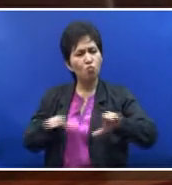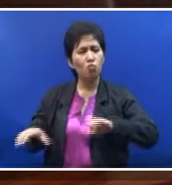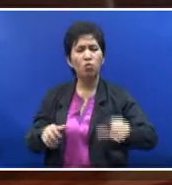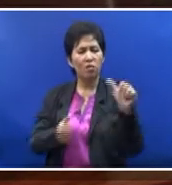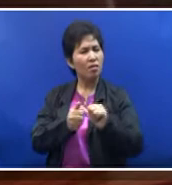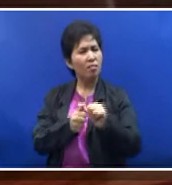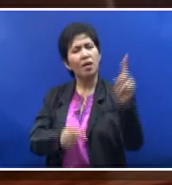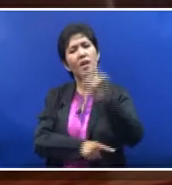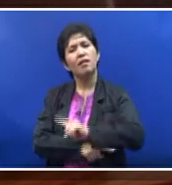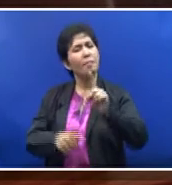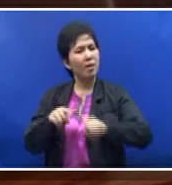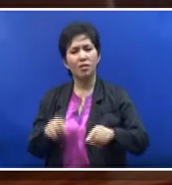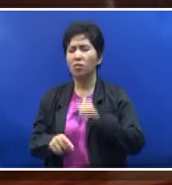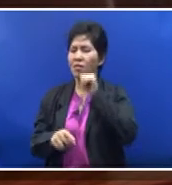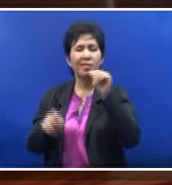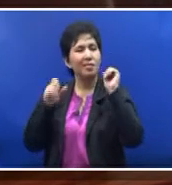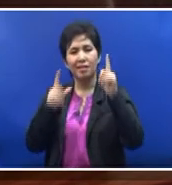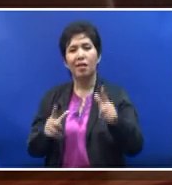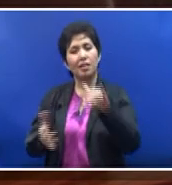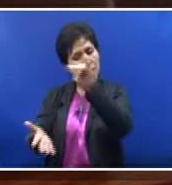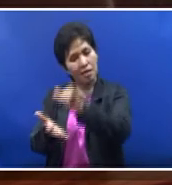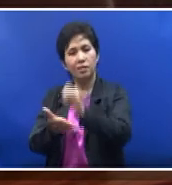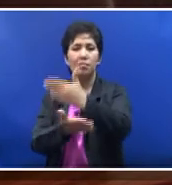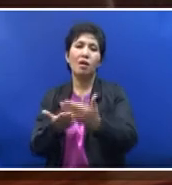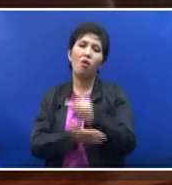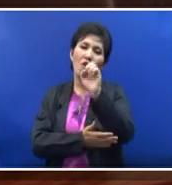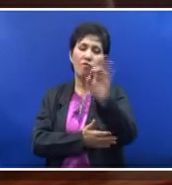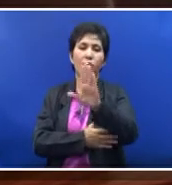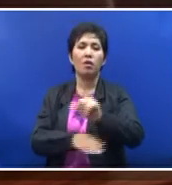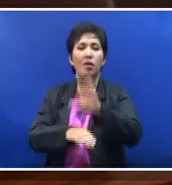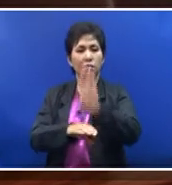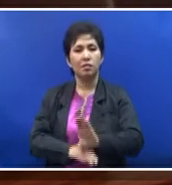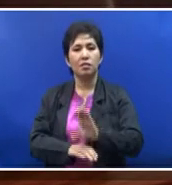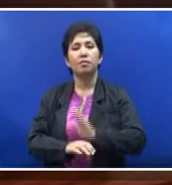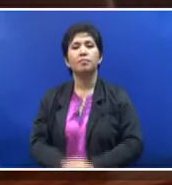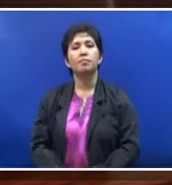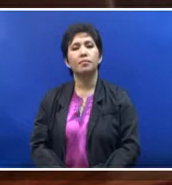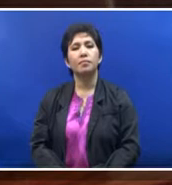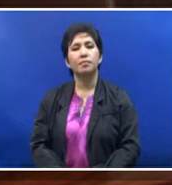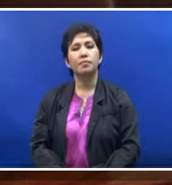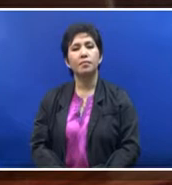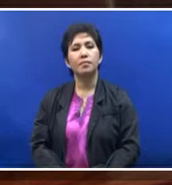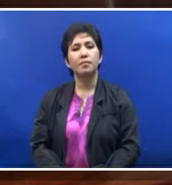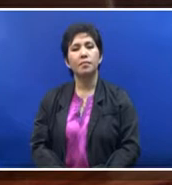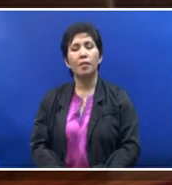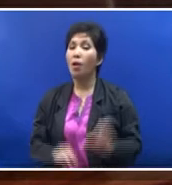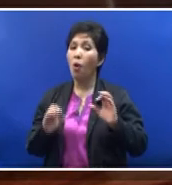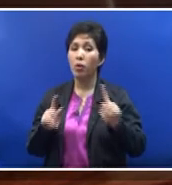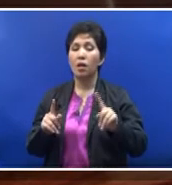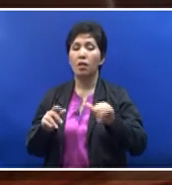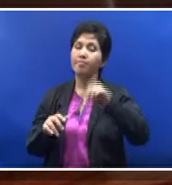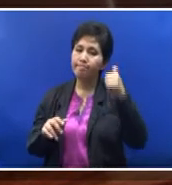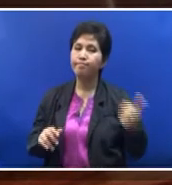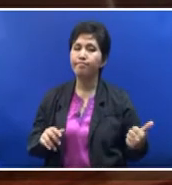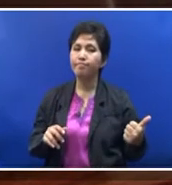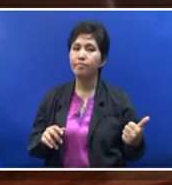daily, but you didn't aware that that is part of your culture. Okay? Okay, the other